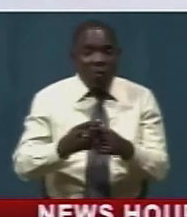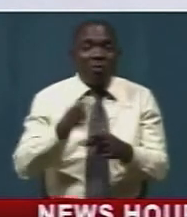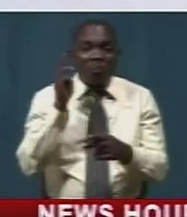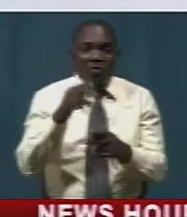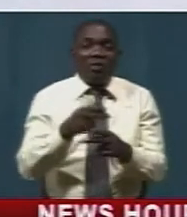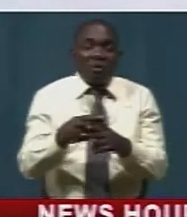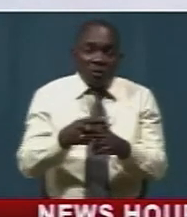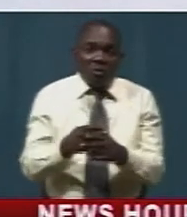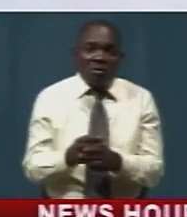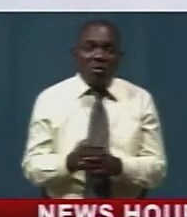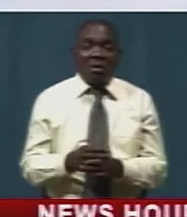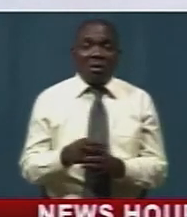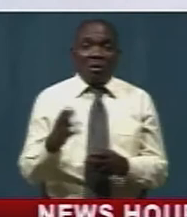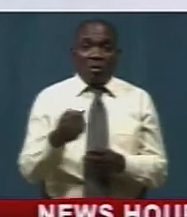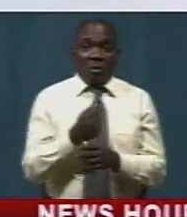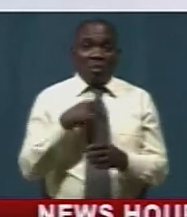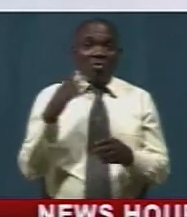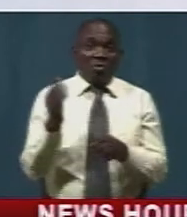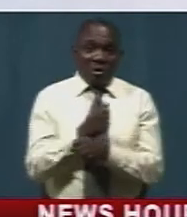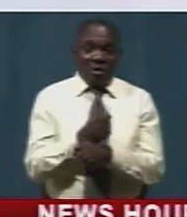and that things will change